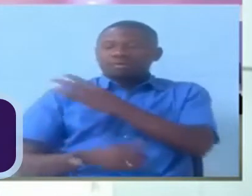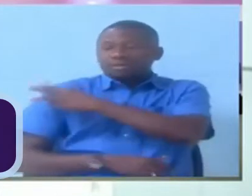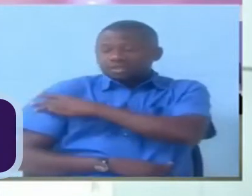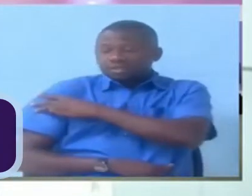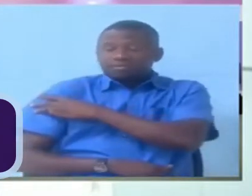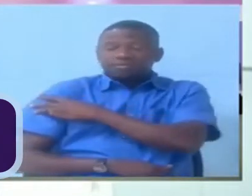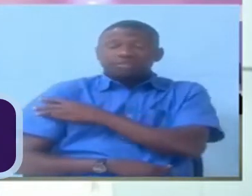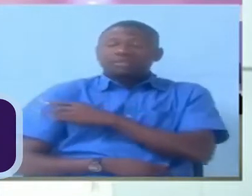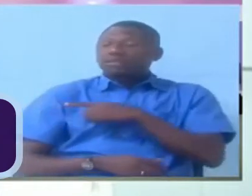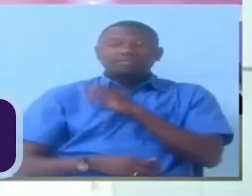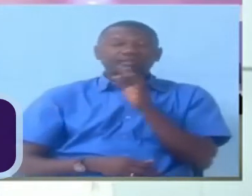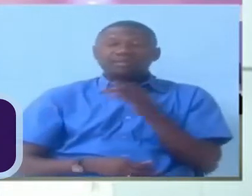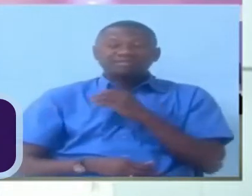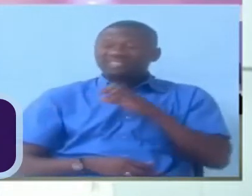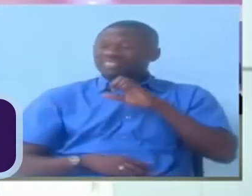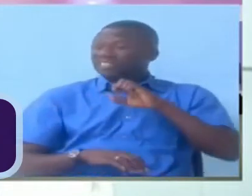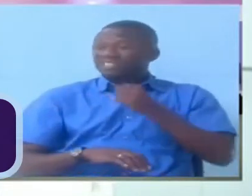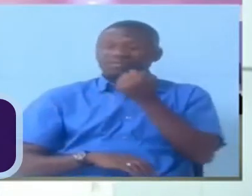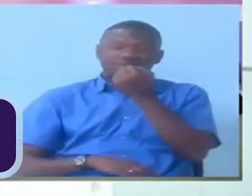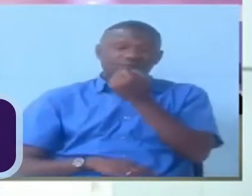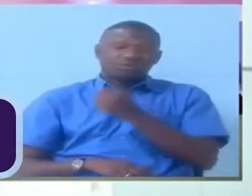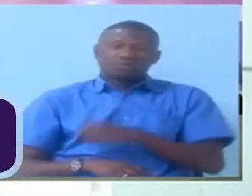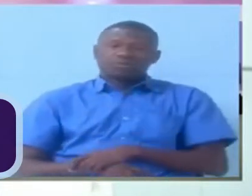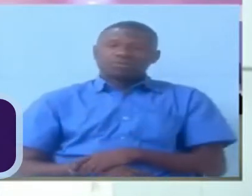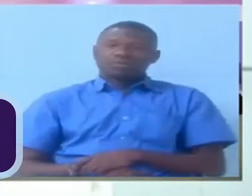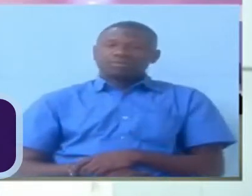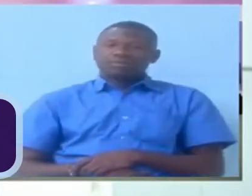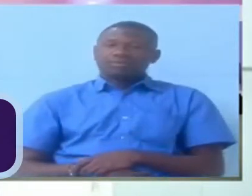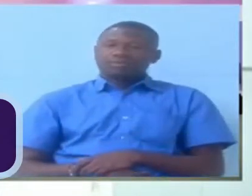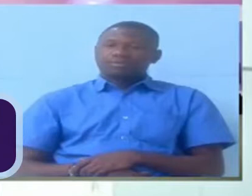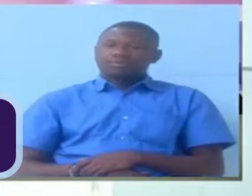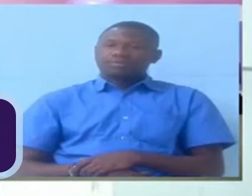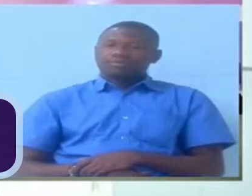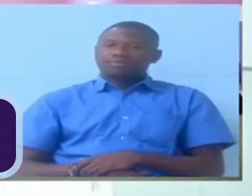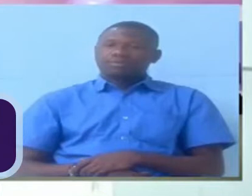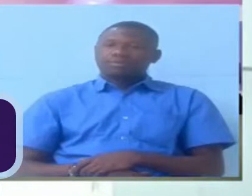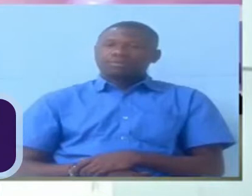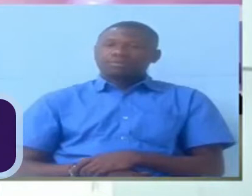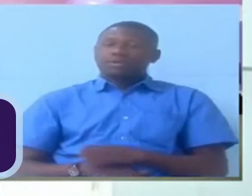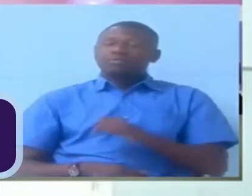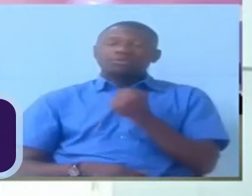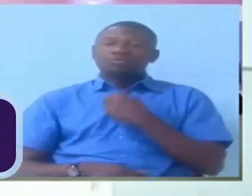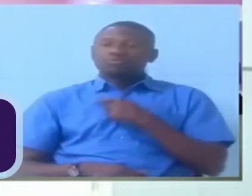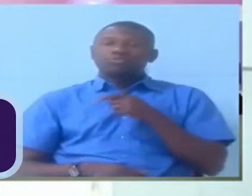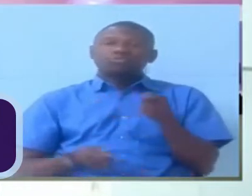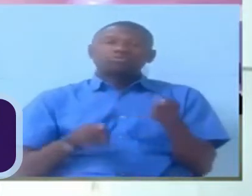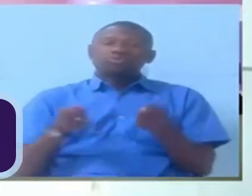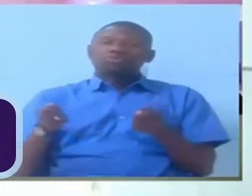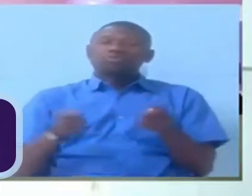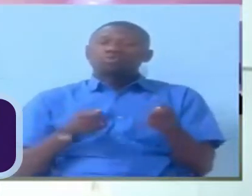in San Diego. Rimbata otolem data marine wolem bako no sojar kunyalu karan dinkira nyinto San